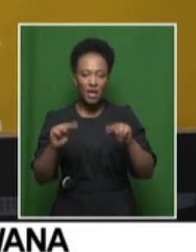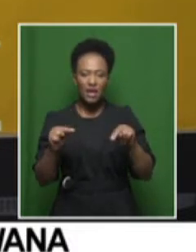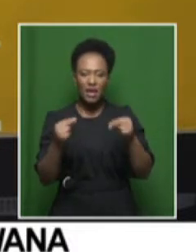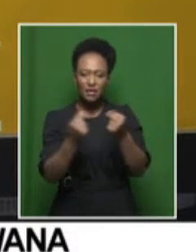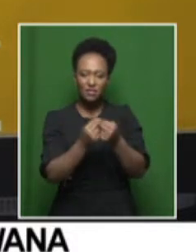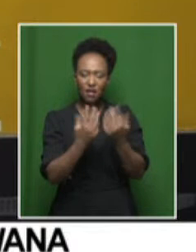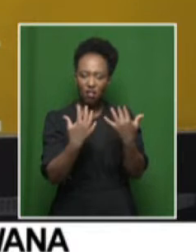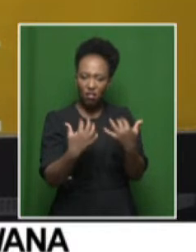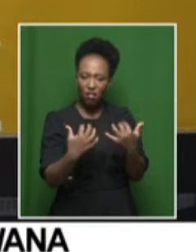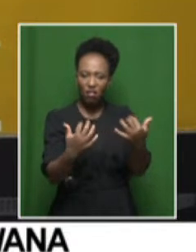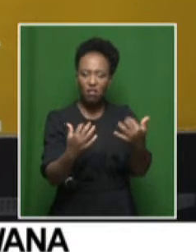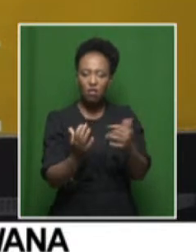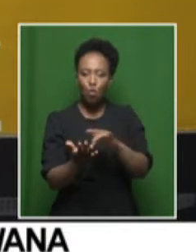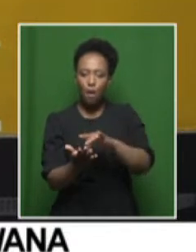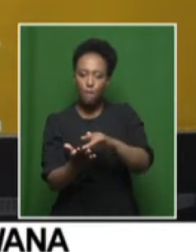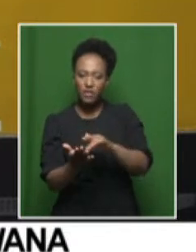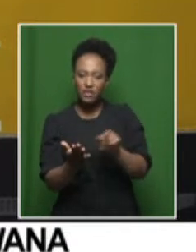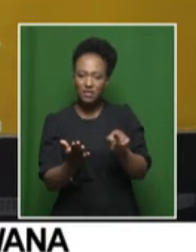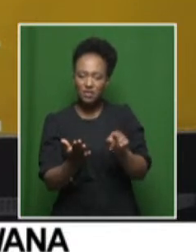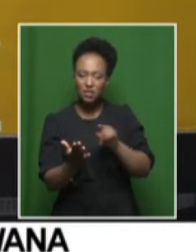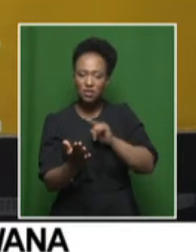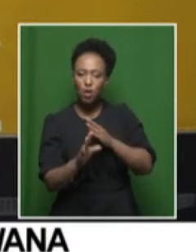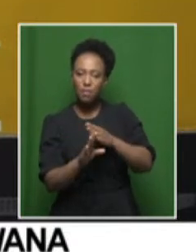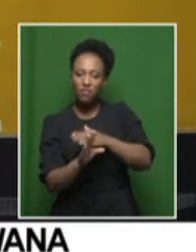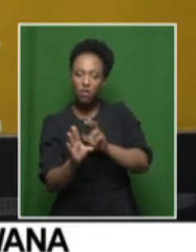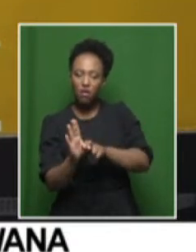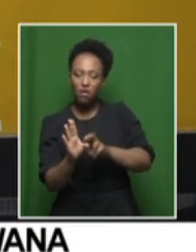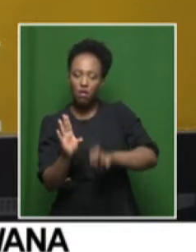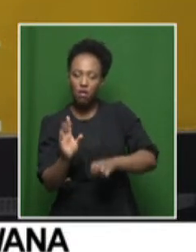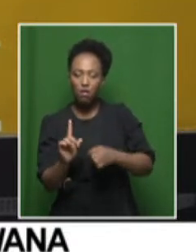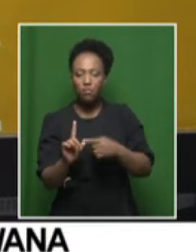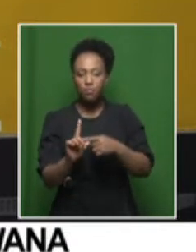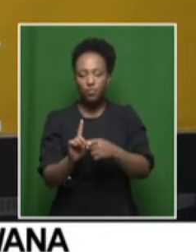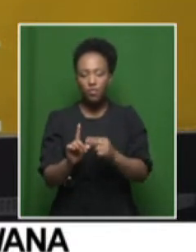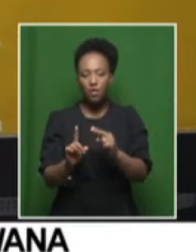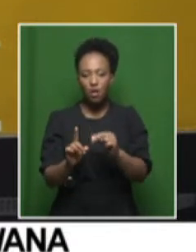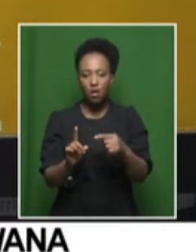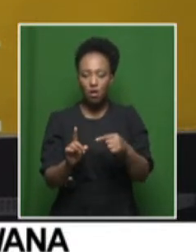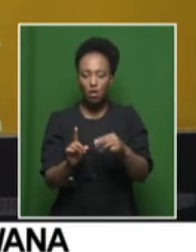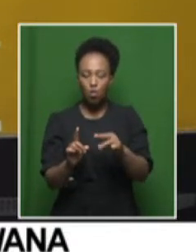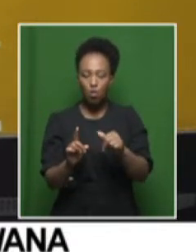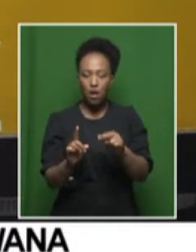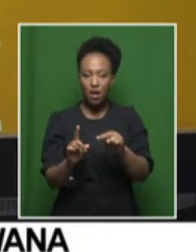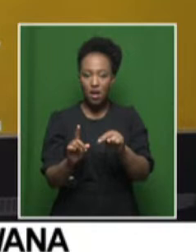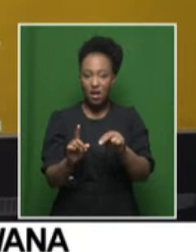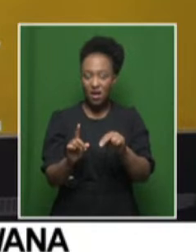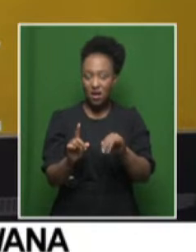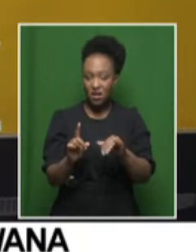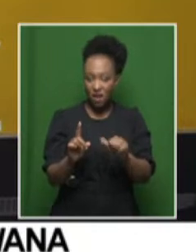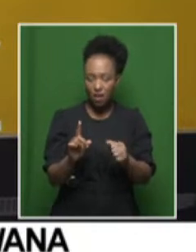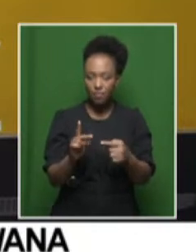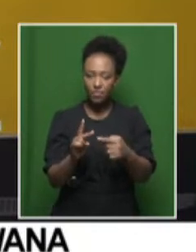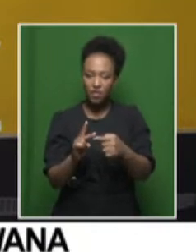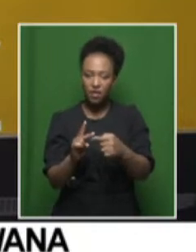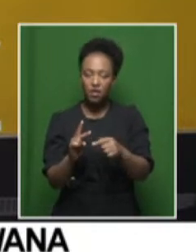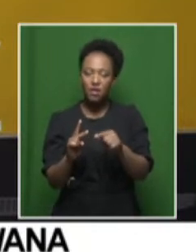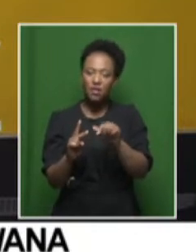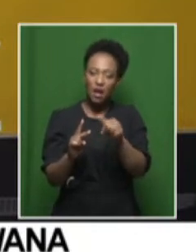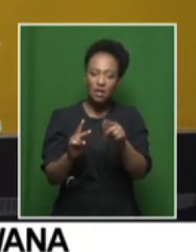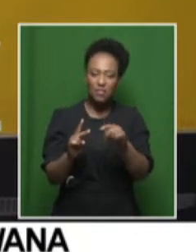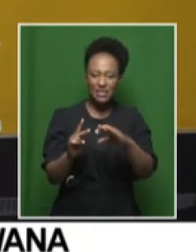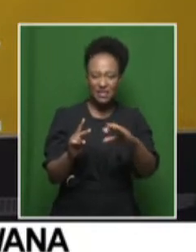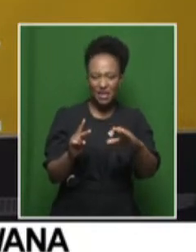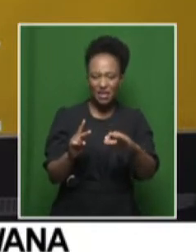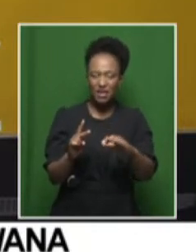Assembly owing to the resignation of Mrs. D. Ngwenya and P. Sindane have been filled with effect from